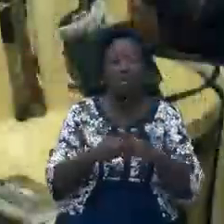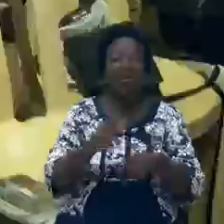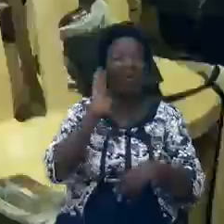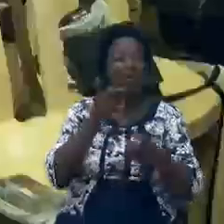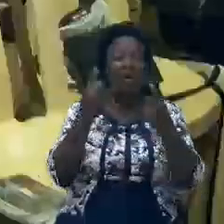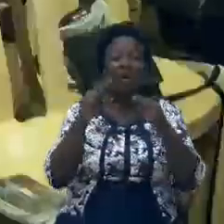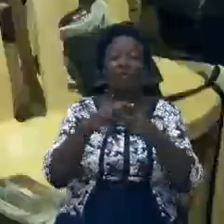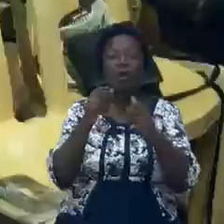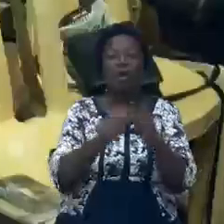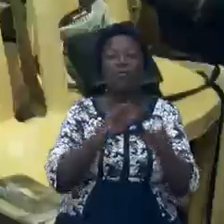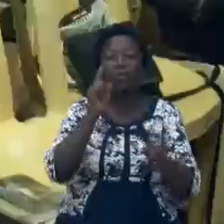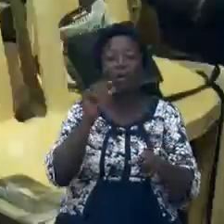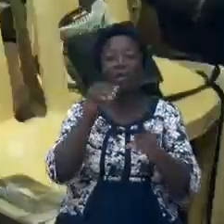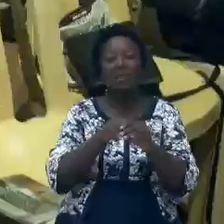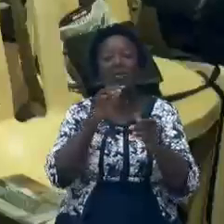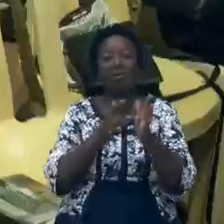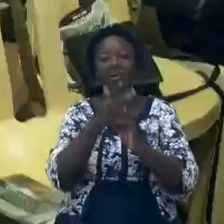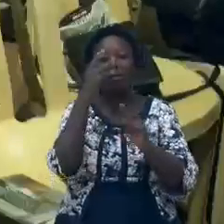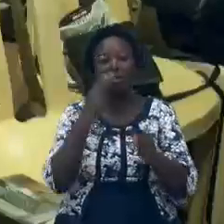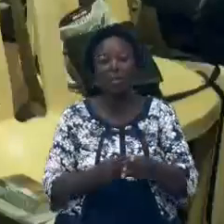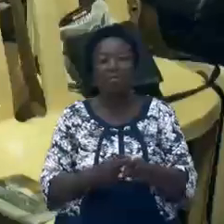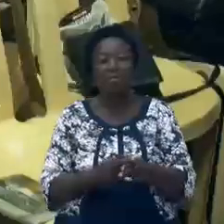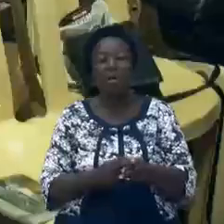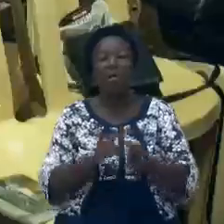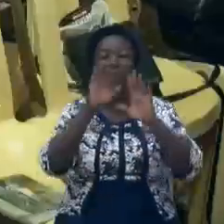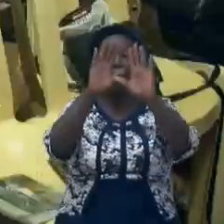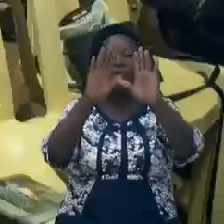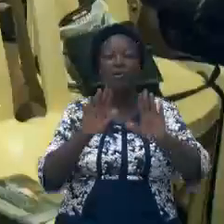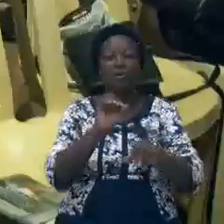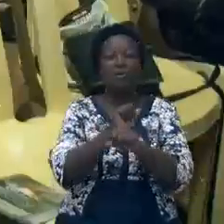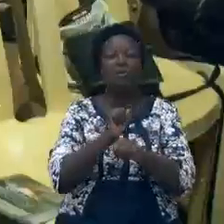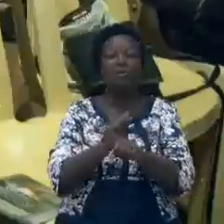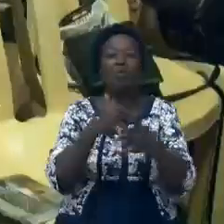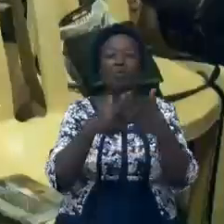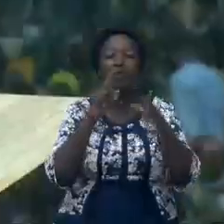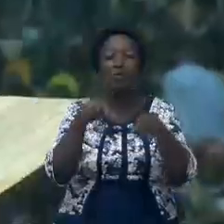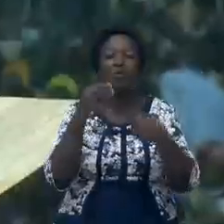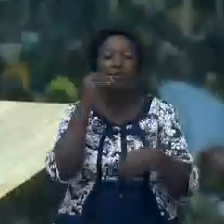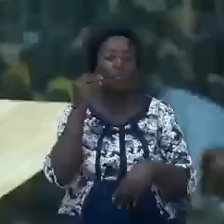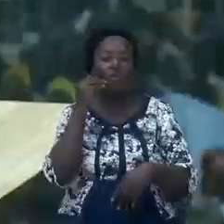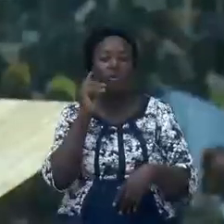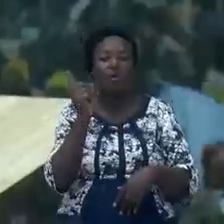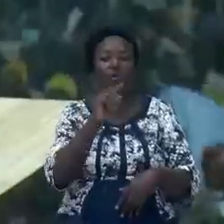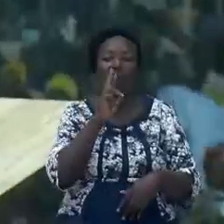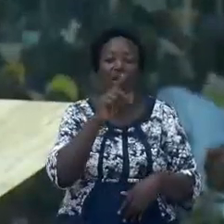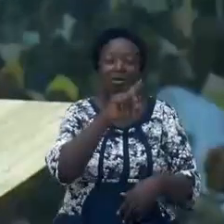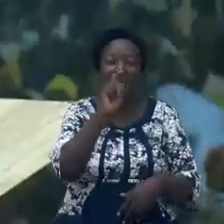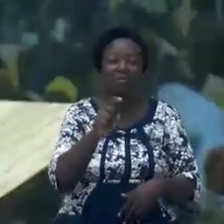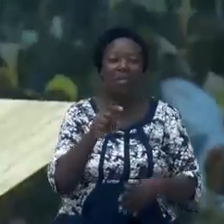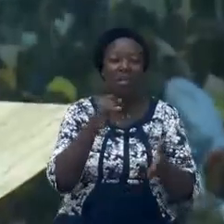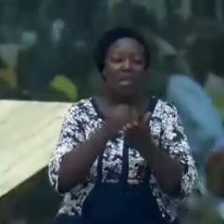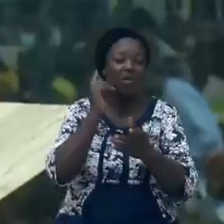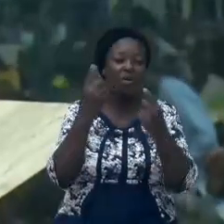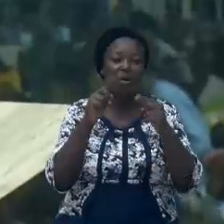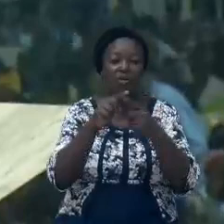without sickness, life without infirmity will come to everyone in Jesus' name. Miracle, before you